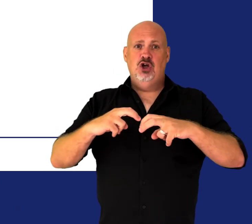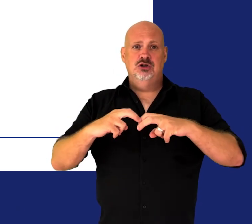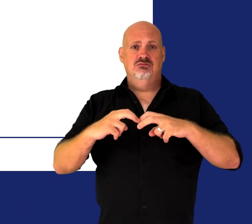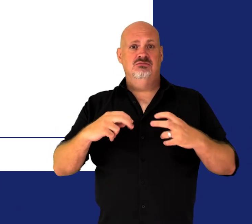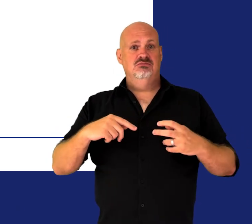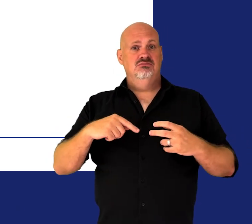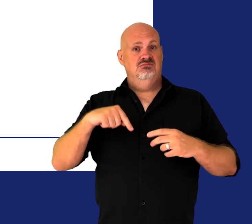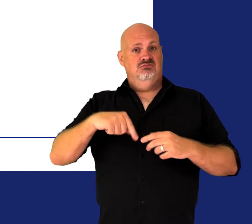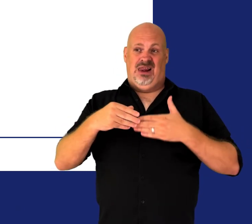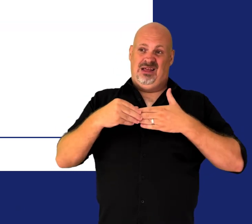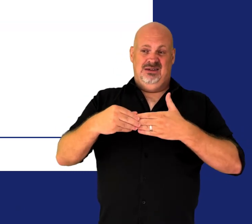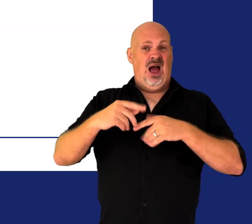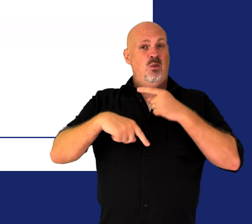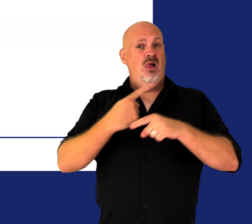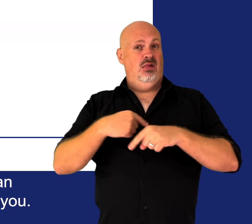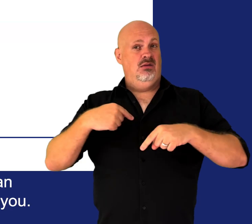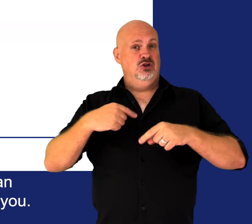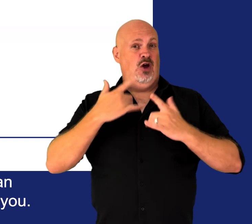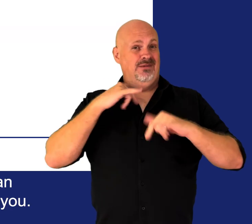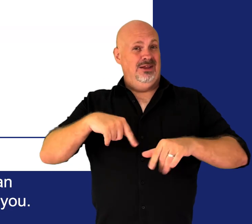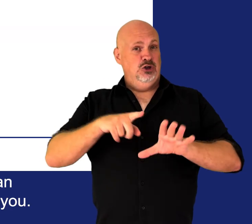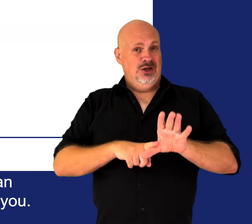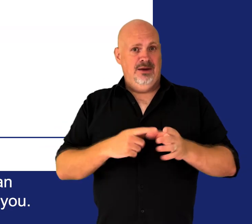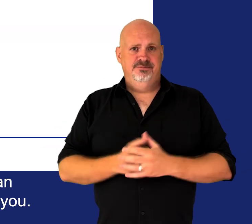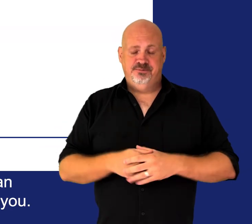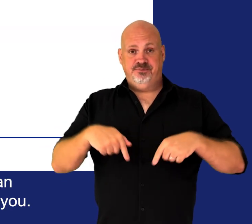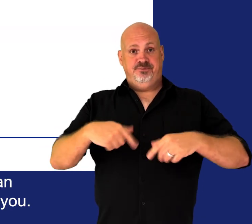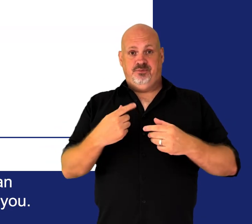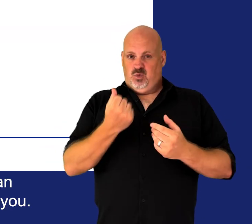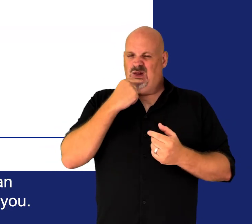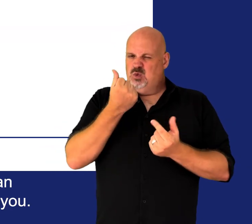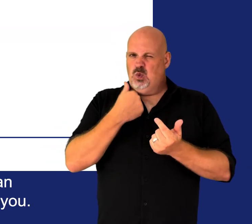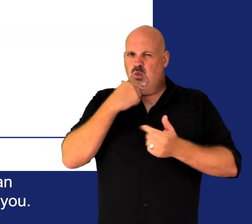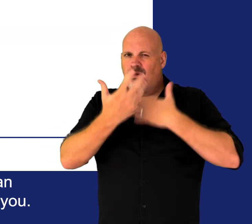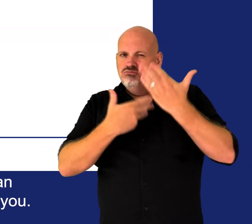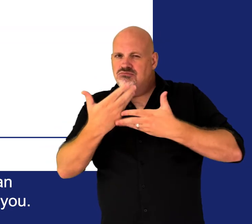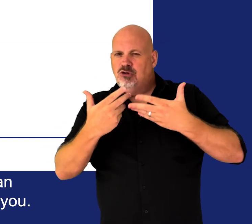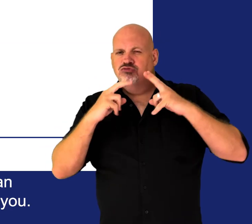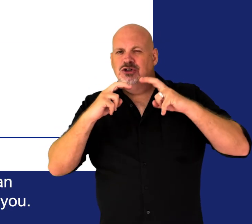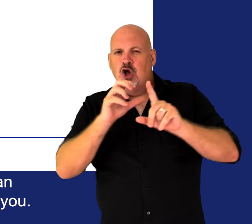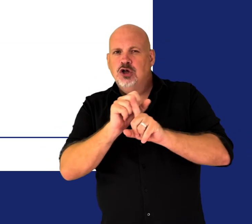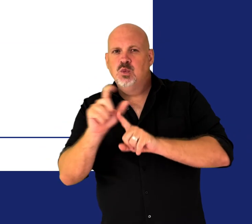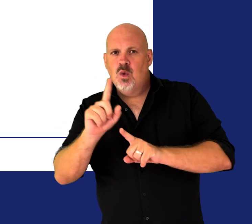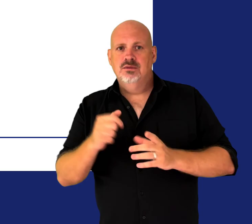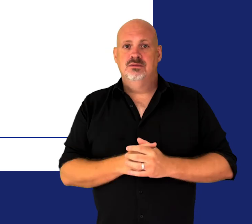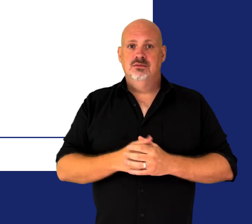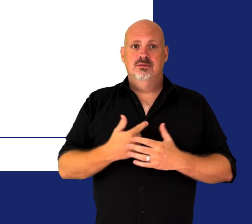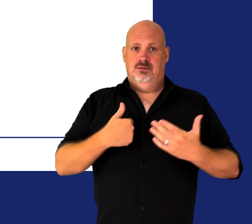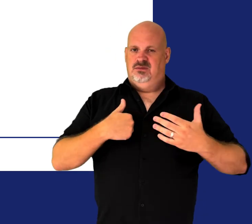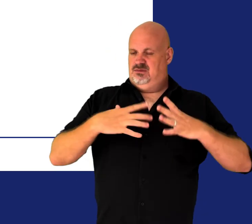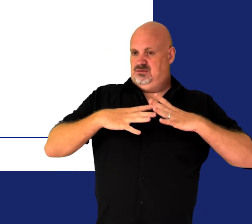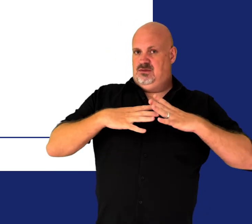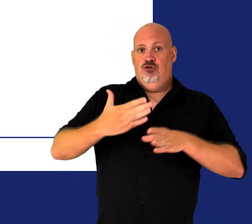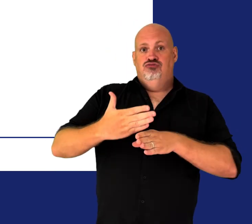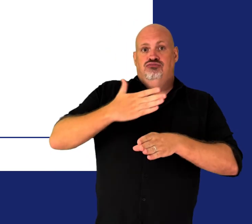on our annual survey this year. So in a moment, I'm going to share an overview of the research findings with you. I've prepared this